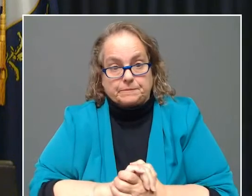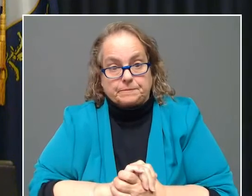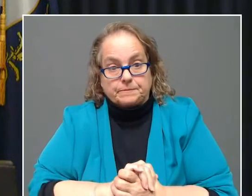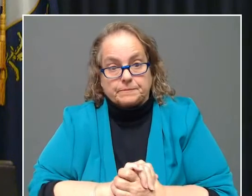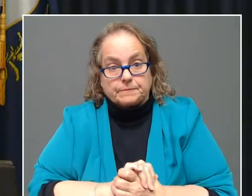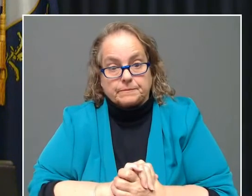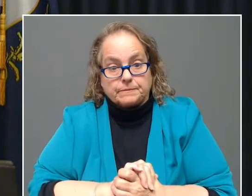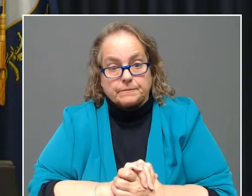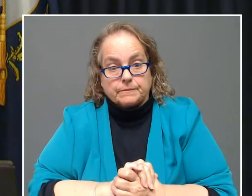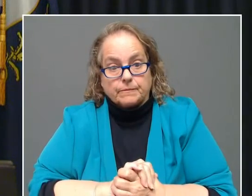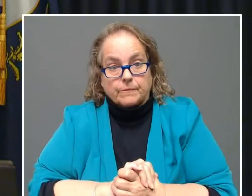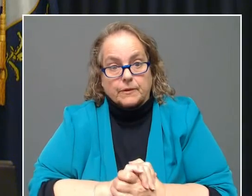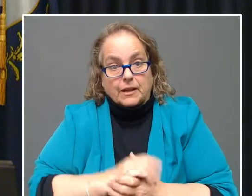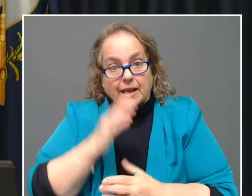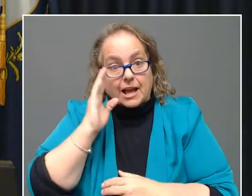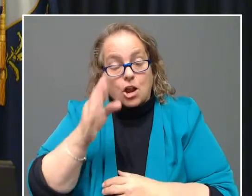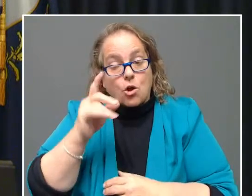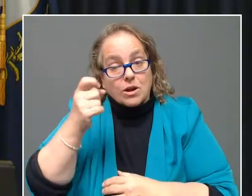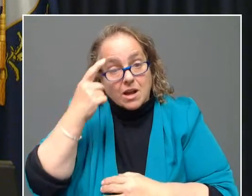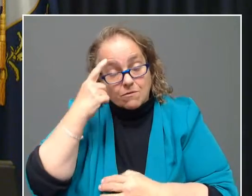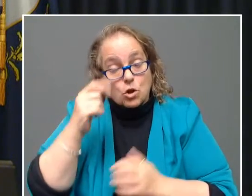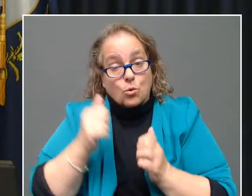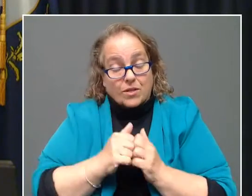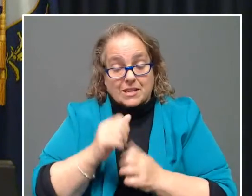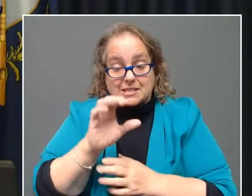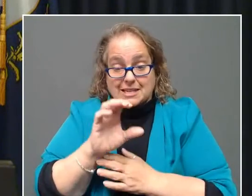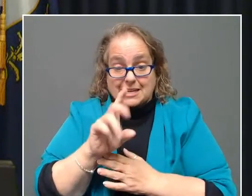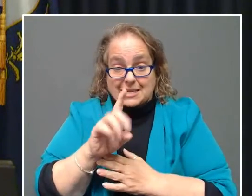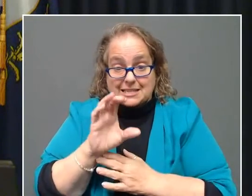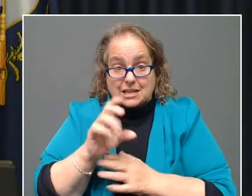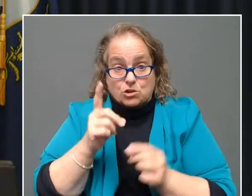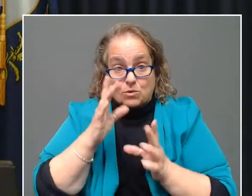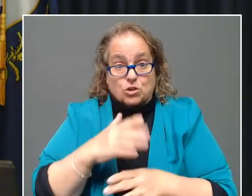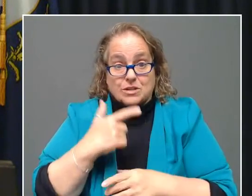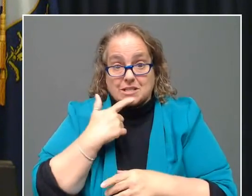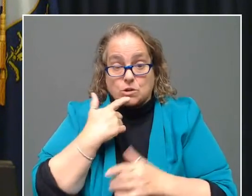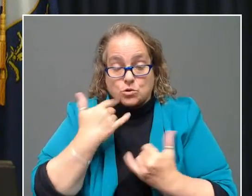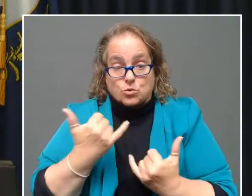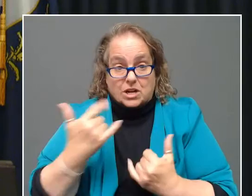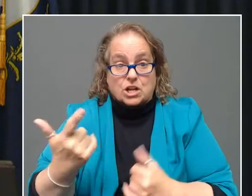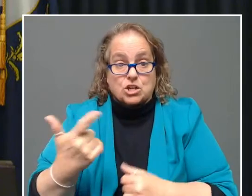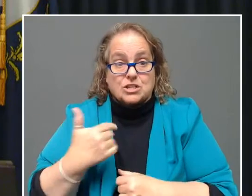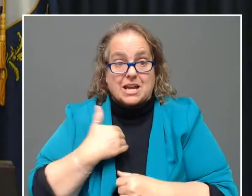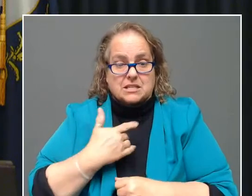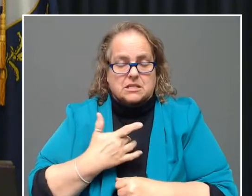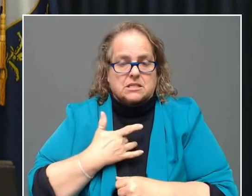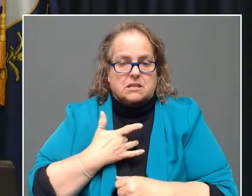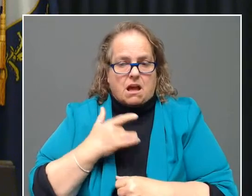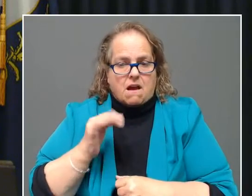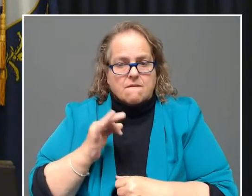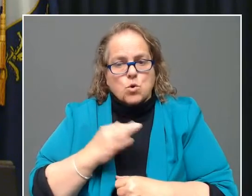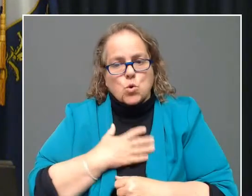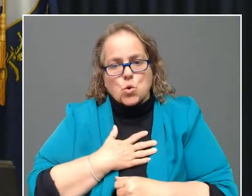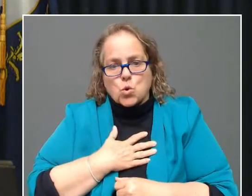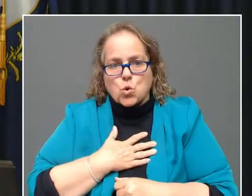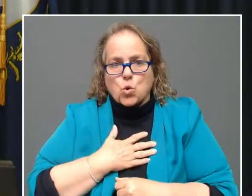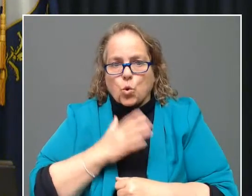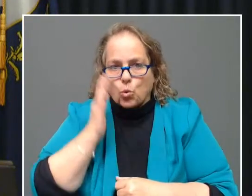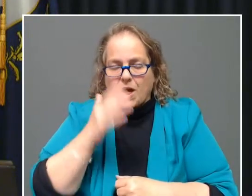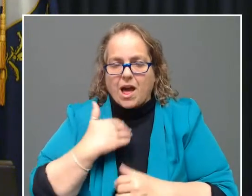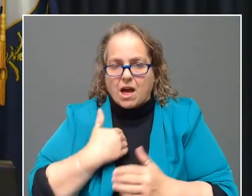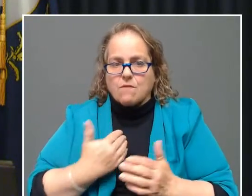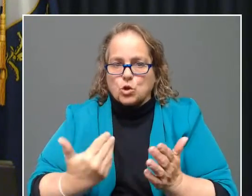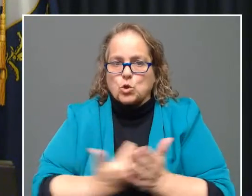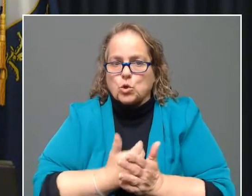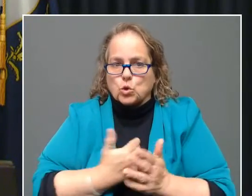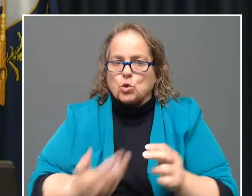Hi there, Governor. With the CDC director saying today that she has this feeling of impending doom amid a new spike of cases, and then